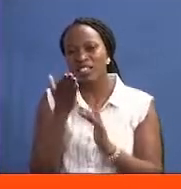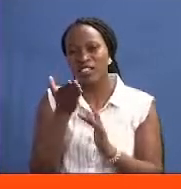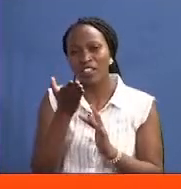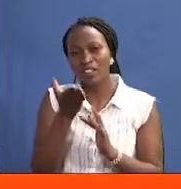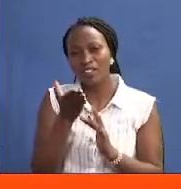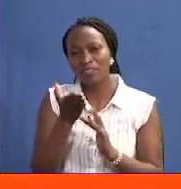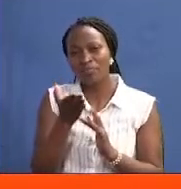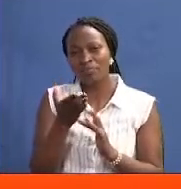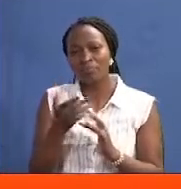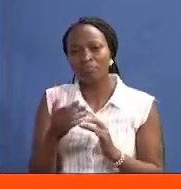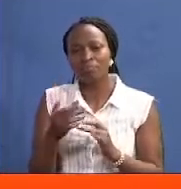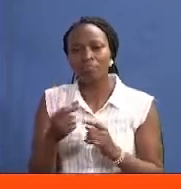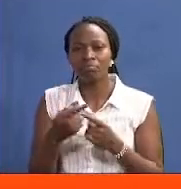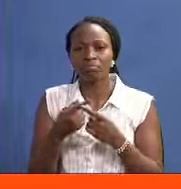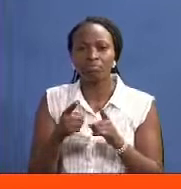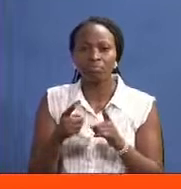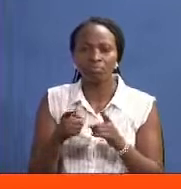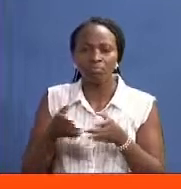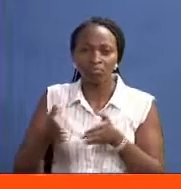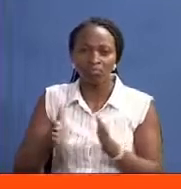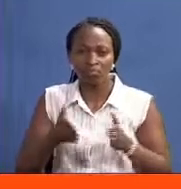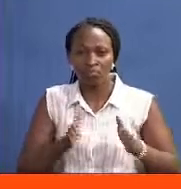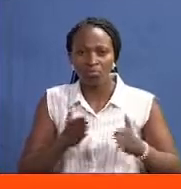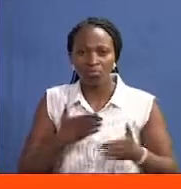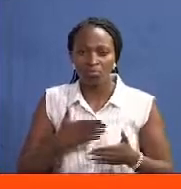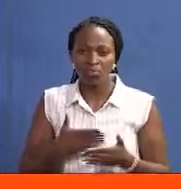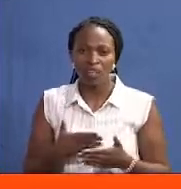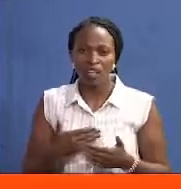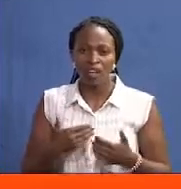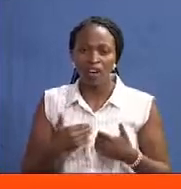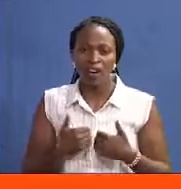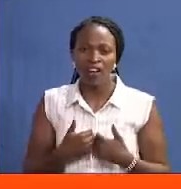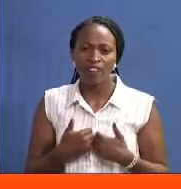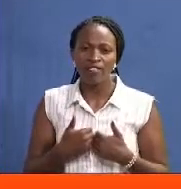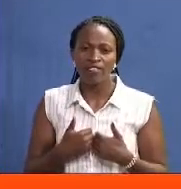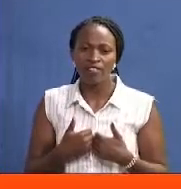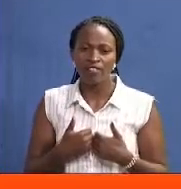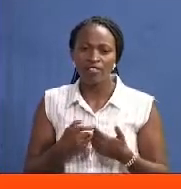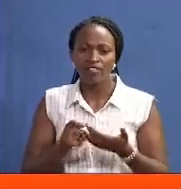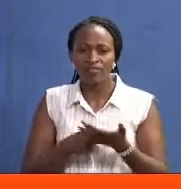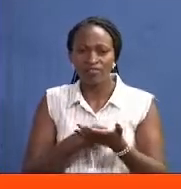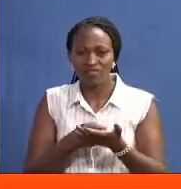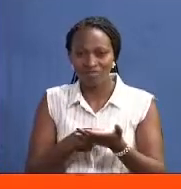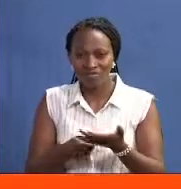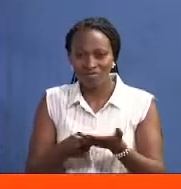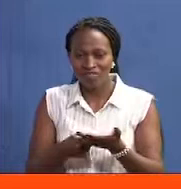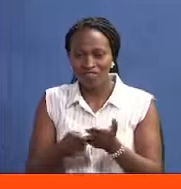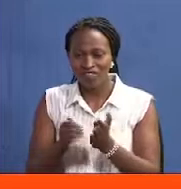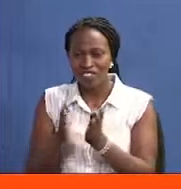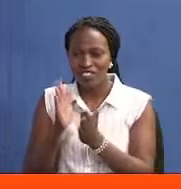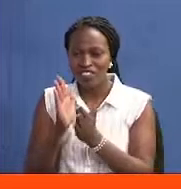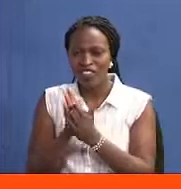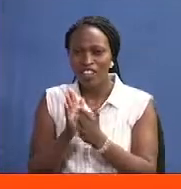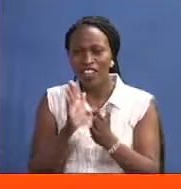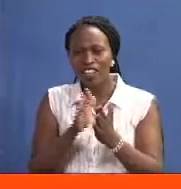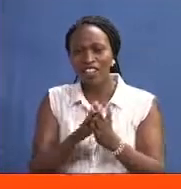we will have that opportunity for objective, verified facts and professionally packaged information. But the way to go,